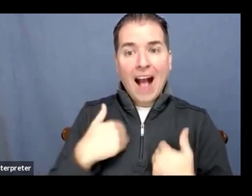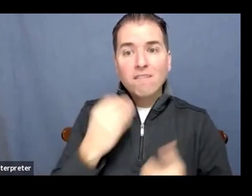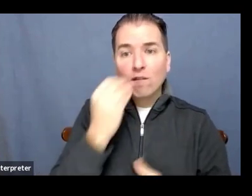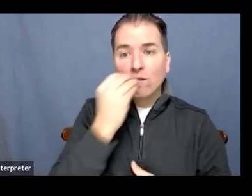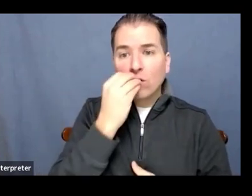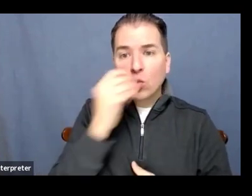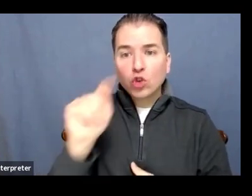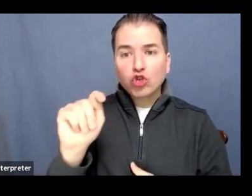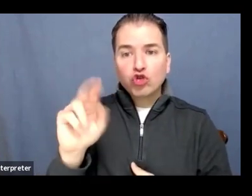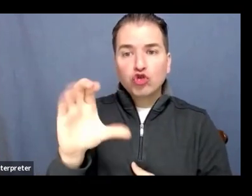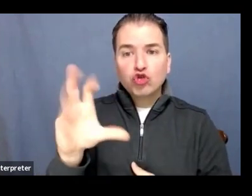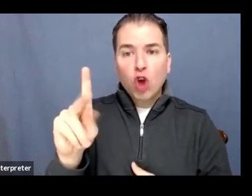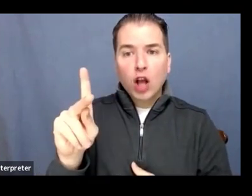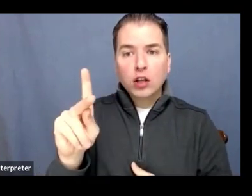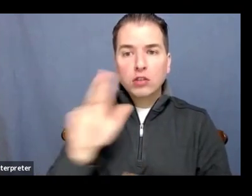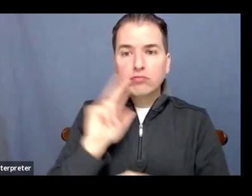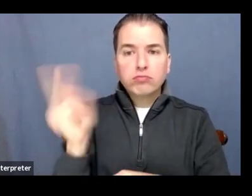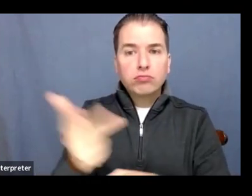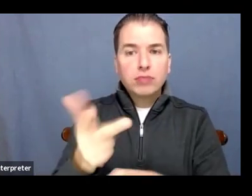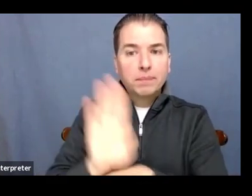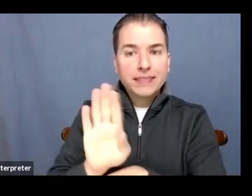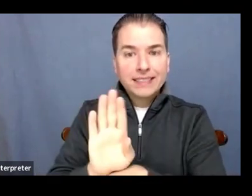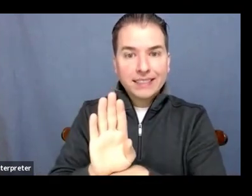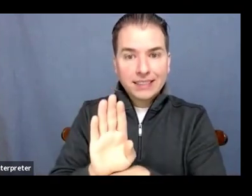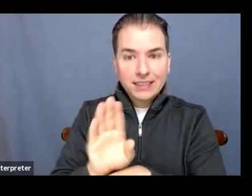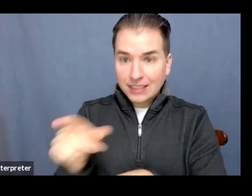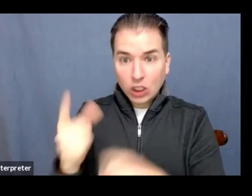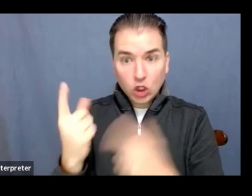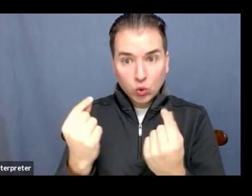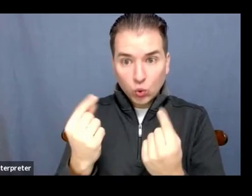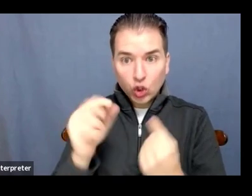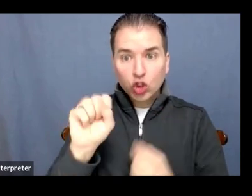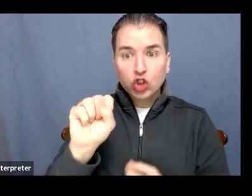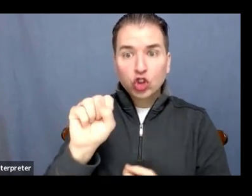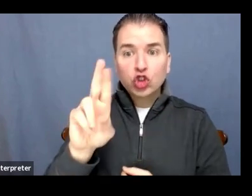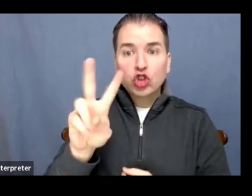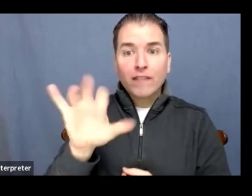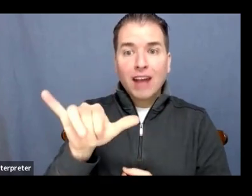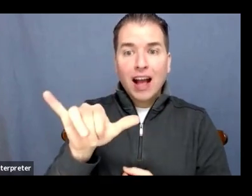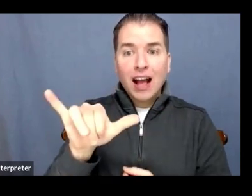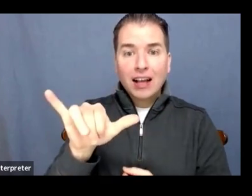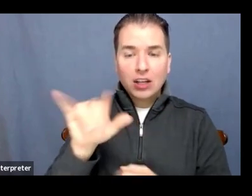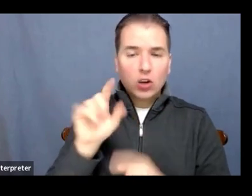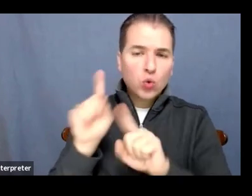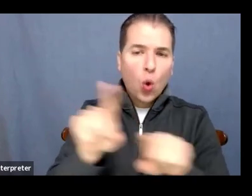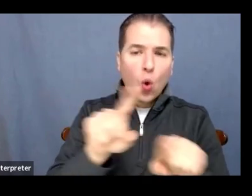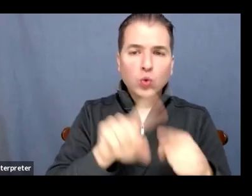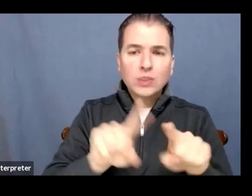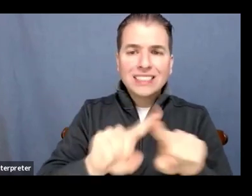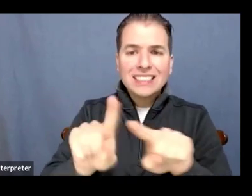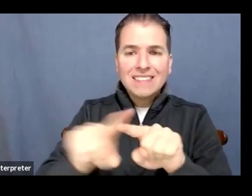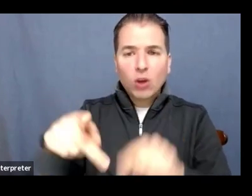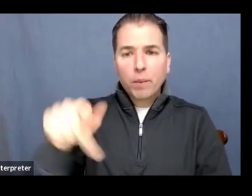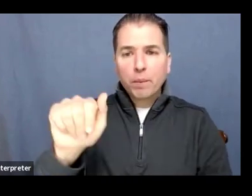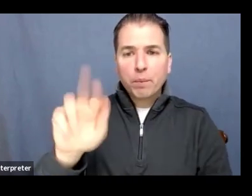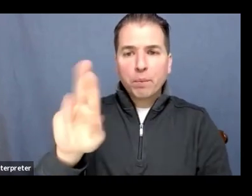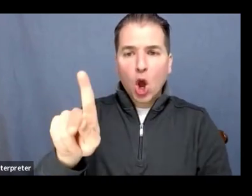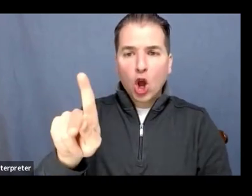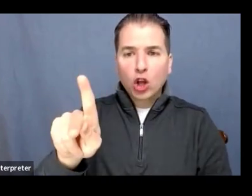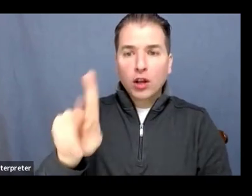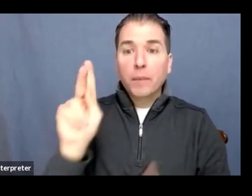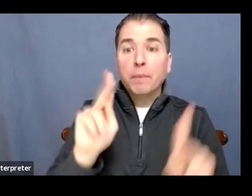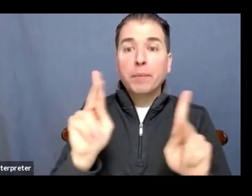was pre-COVID days, out to a couple of different park areas and ran a survey of people as they were walking